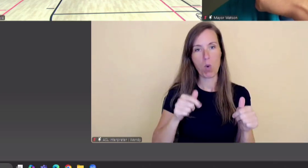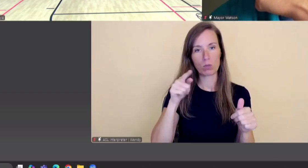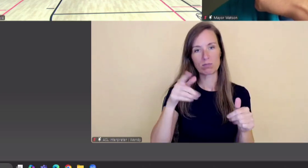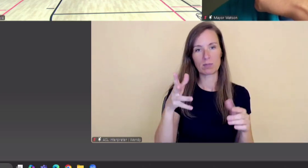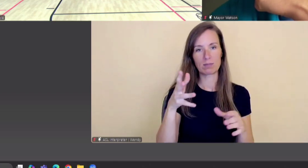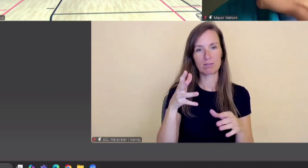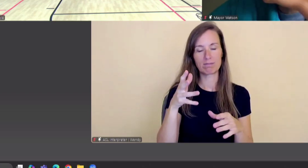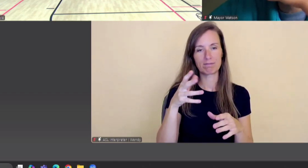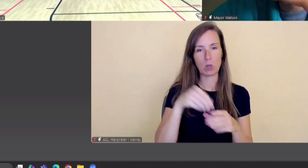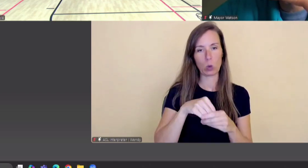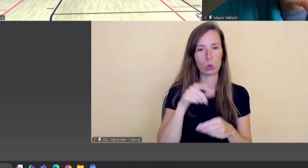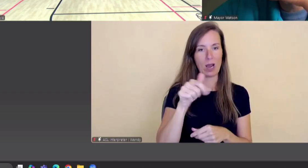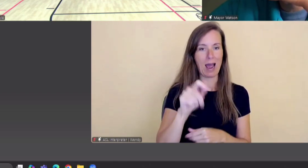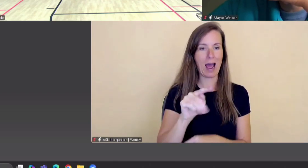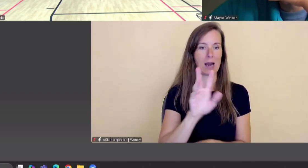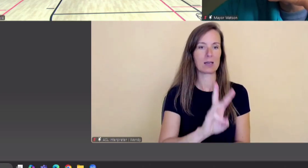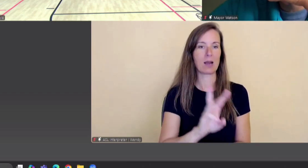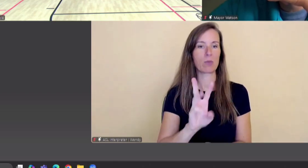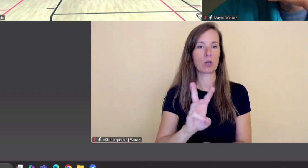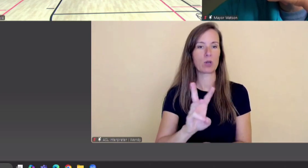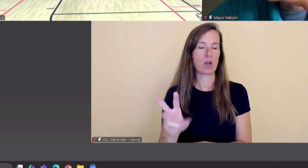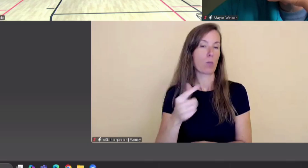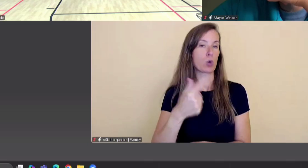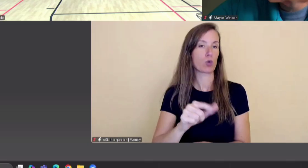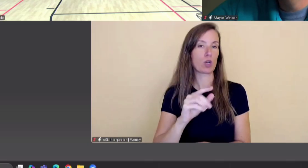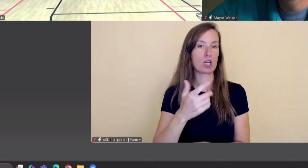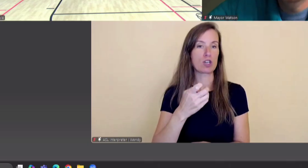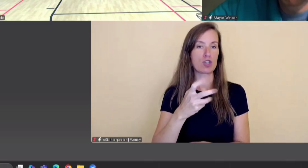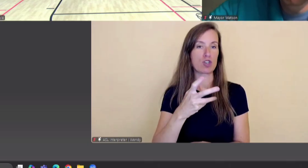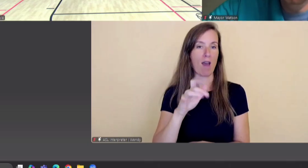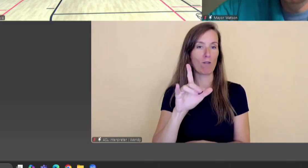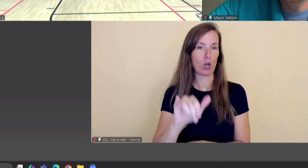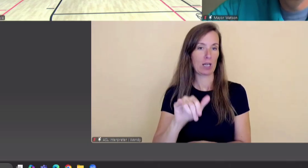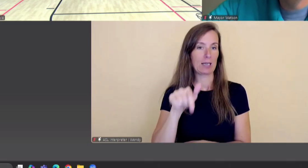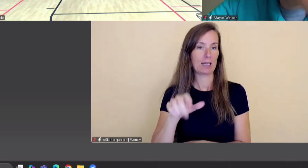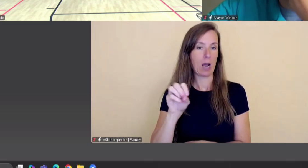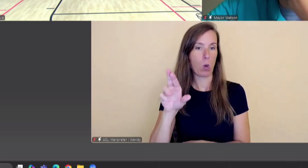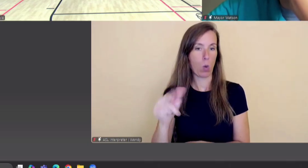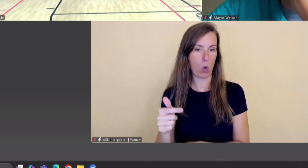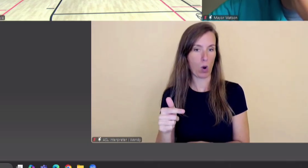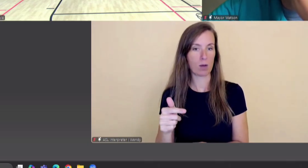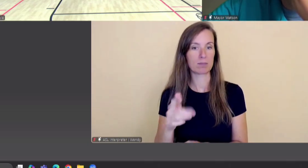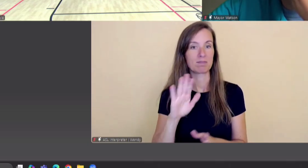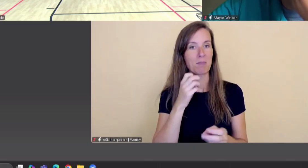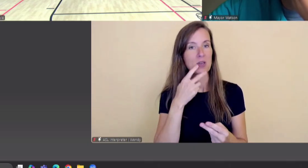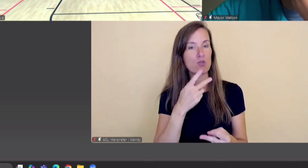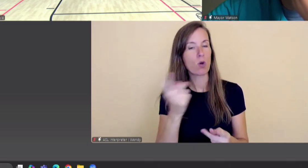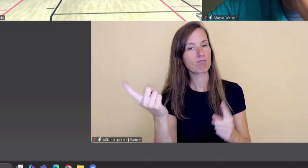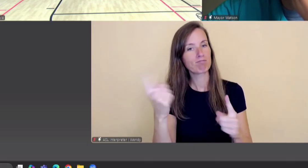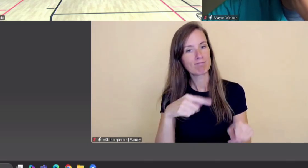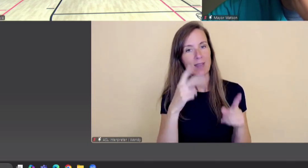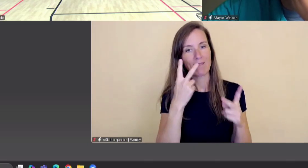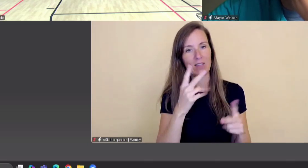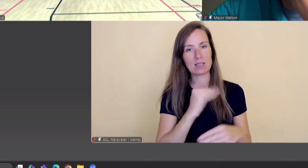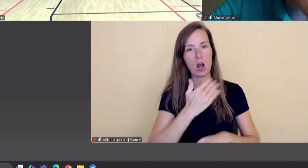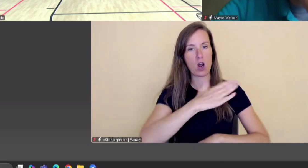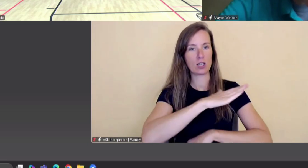www.greencheverly.org. And be sure to visit our table on Cheverly Day, October 4th. Thank